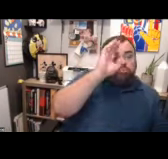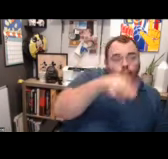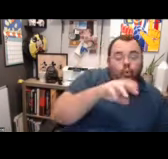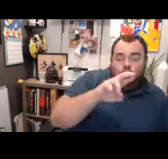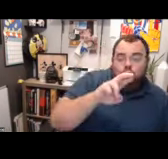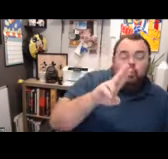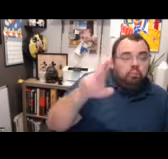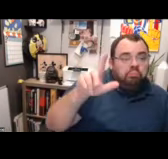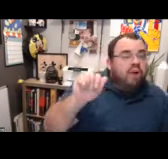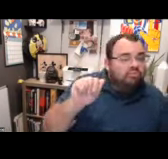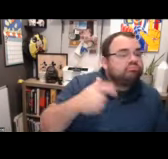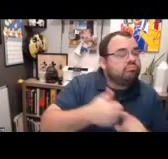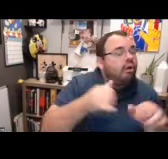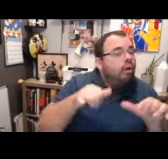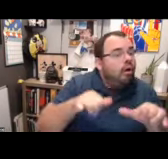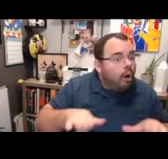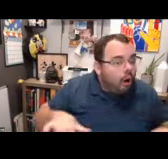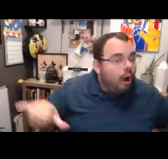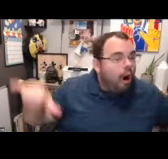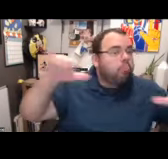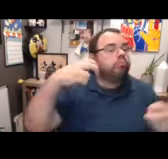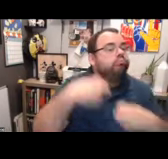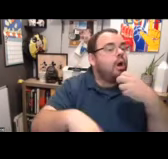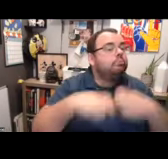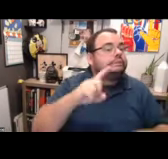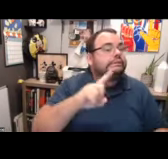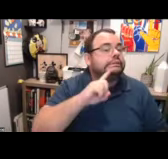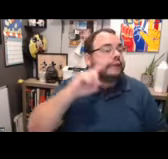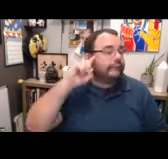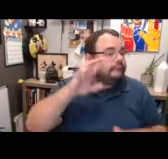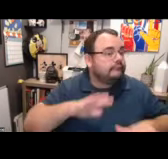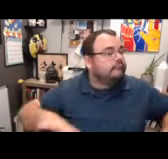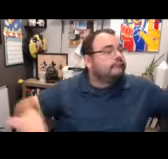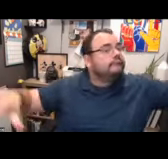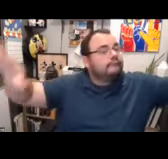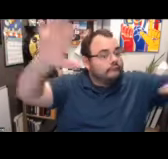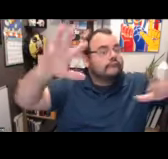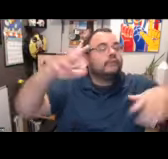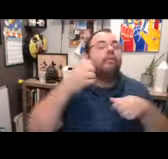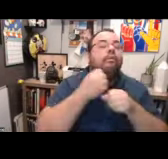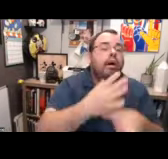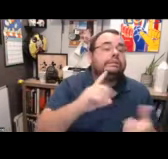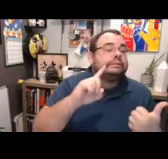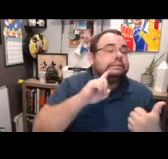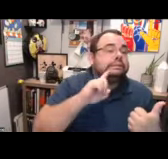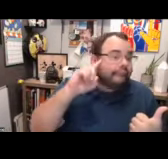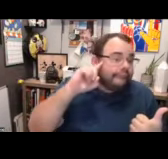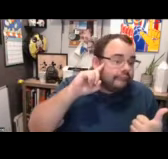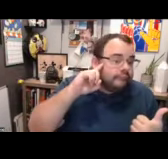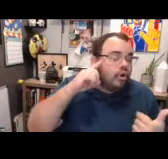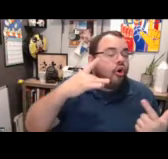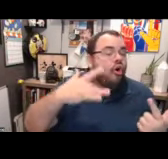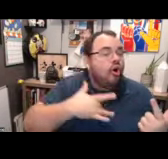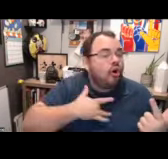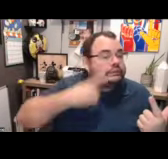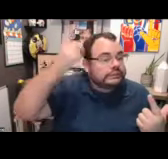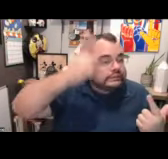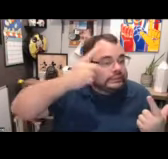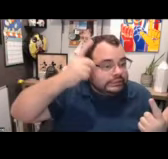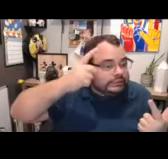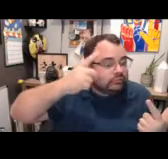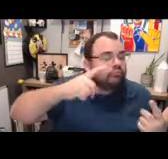and rubella actually happens after that. So rubella is often the cause of children becoming deaf